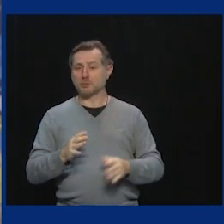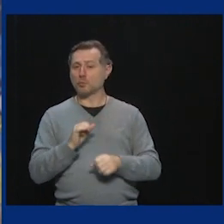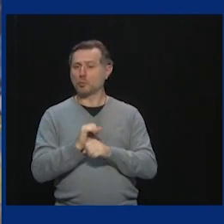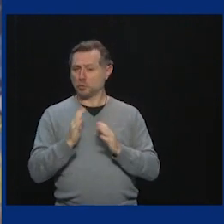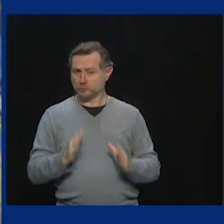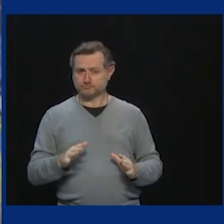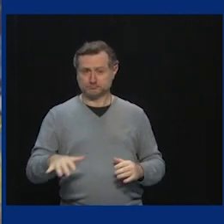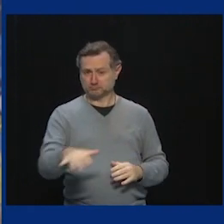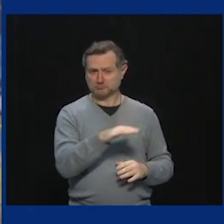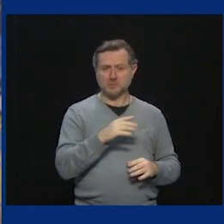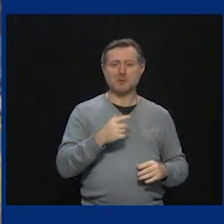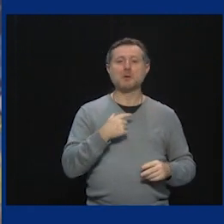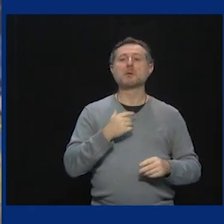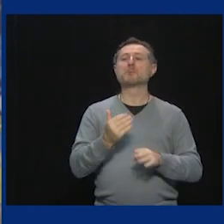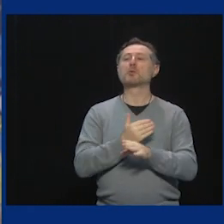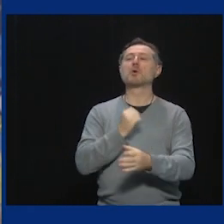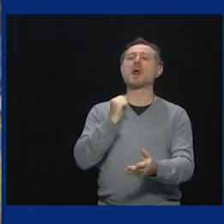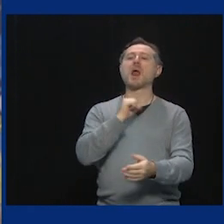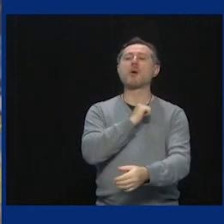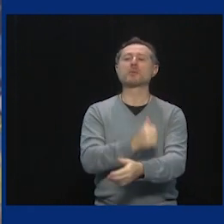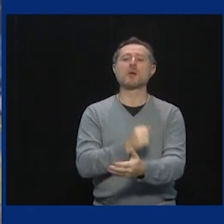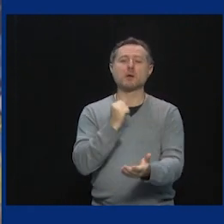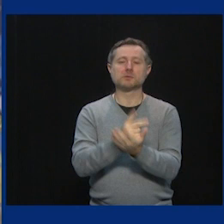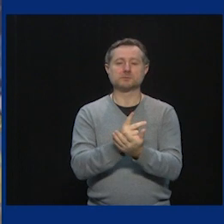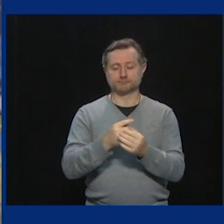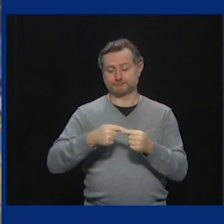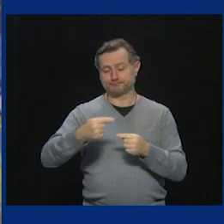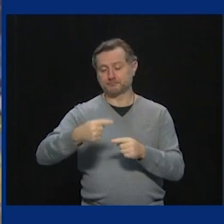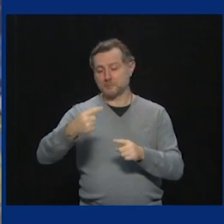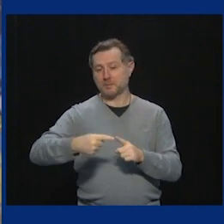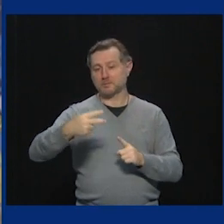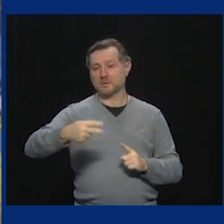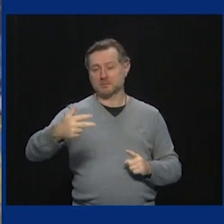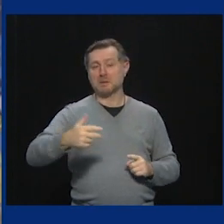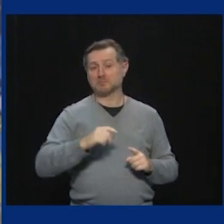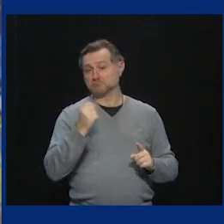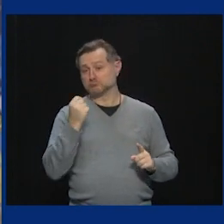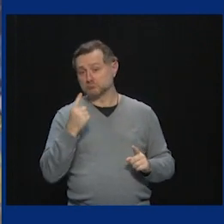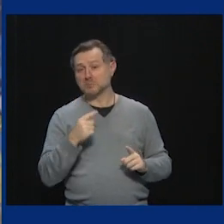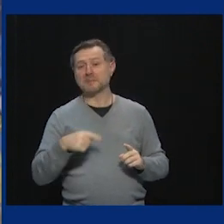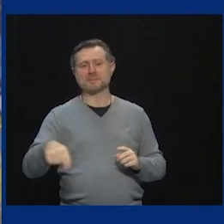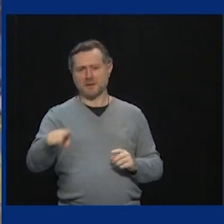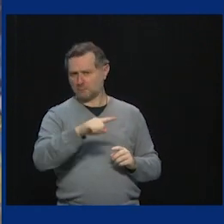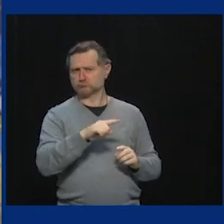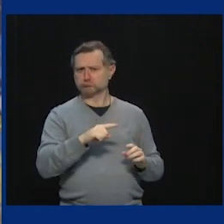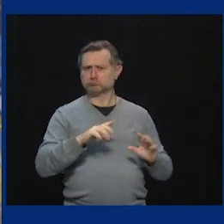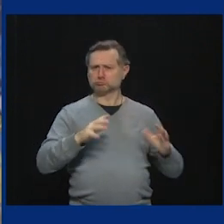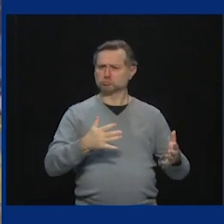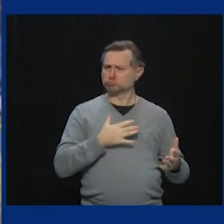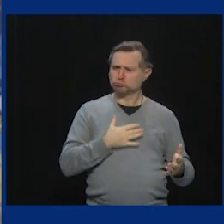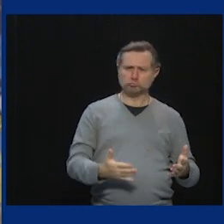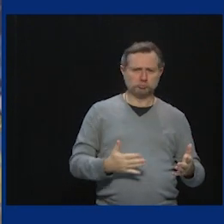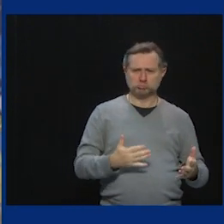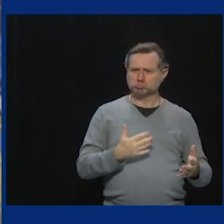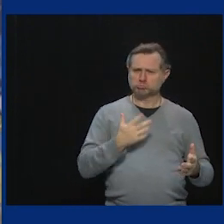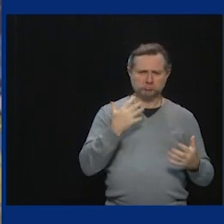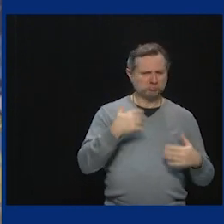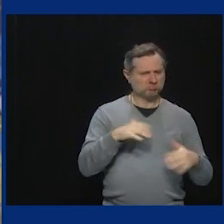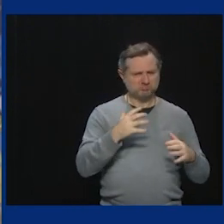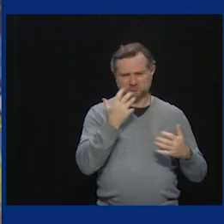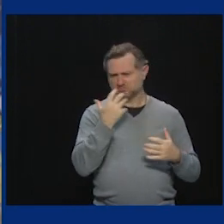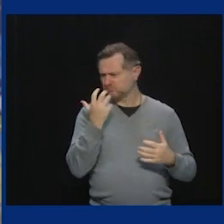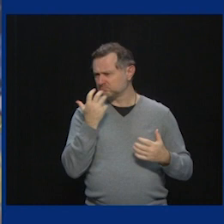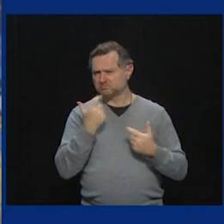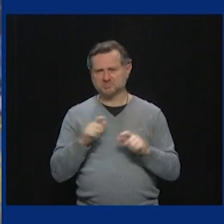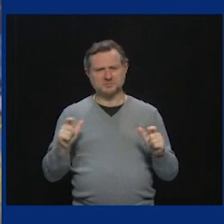exact number on upstate, but in speaking to Haney's, they said that was a great help when I talked to the Greater New York Hospital Association and Haney's.